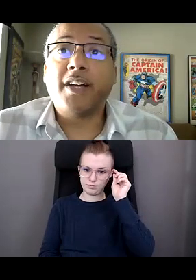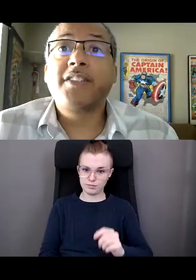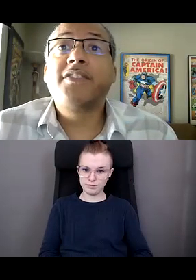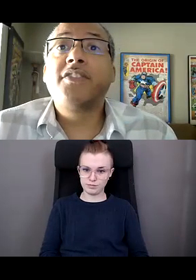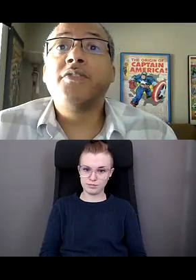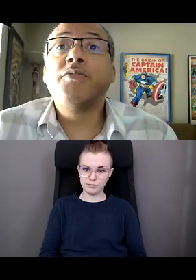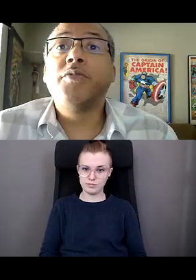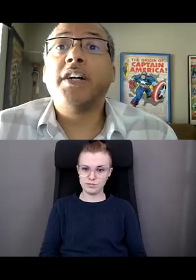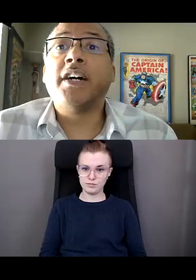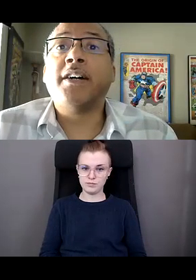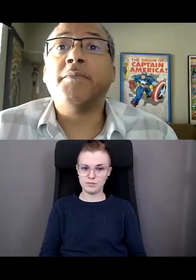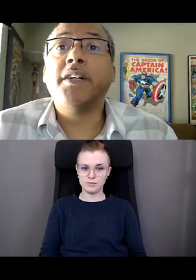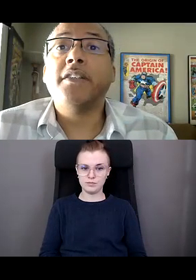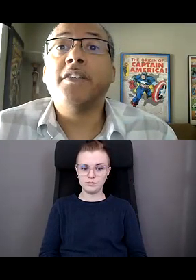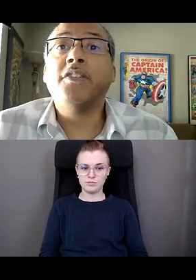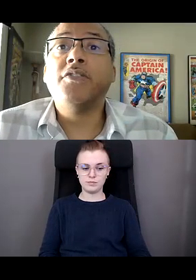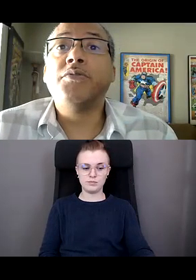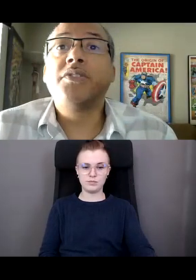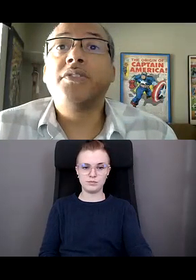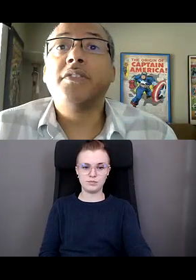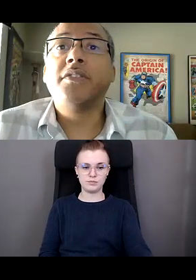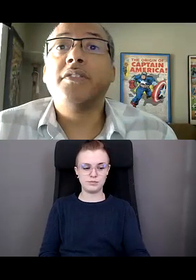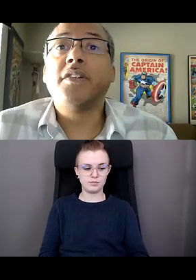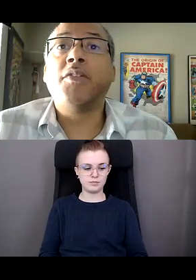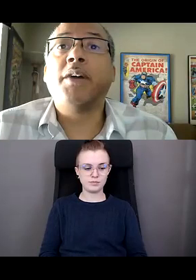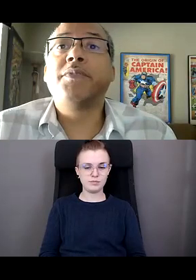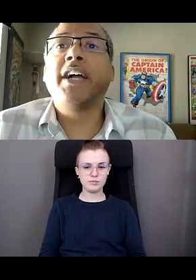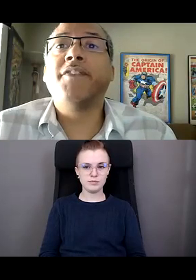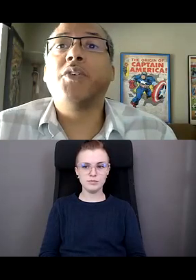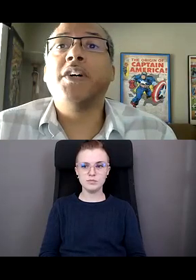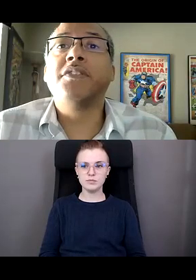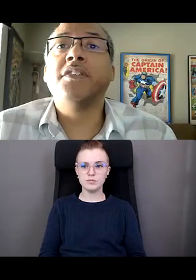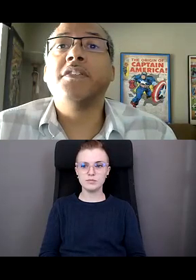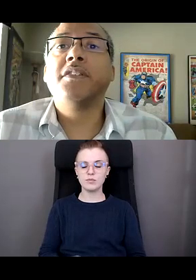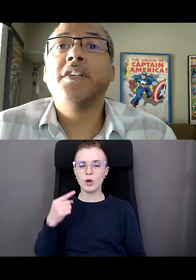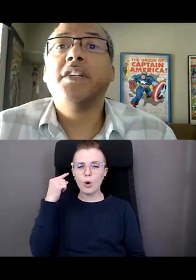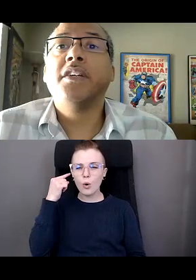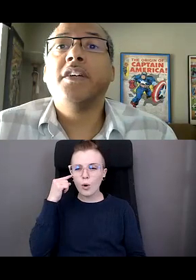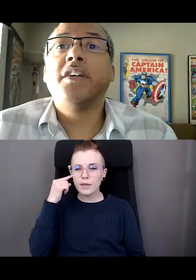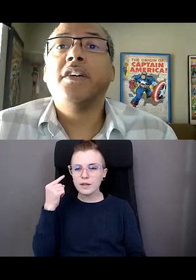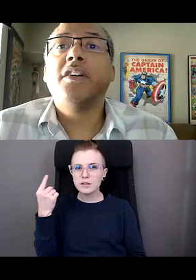when it talks to news, I think I have a question here.